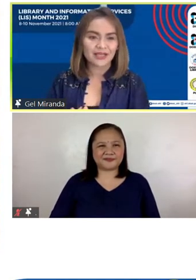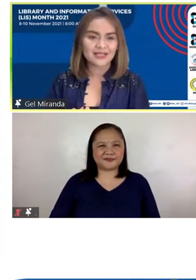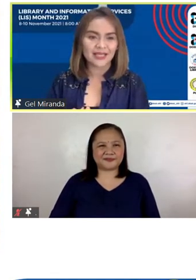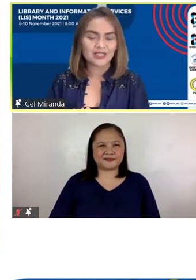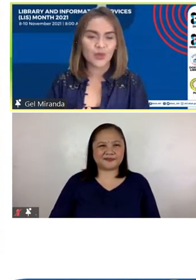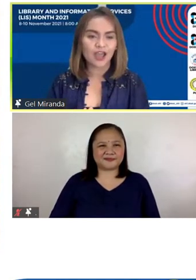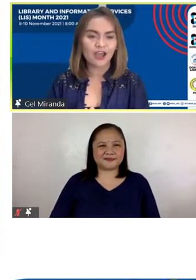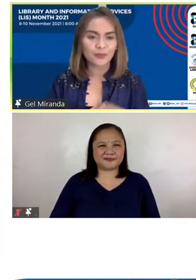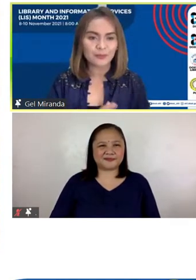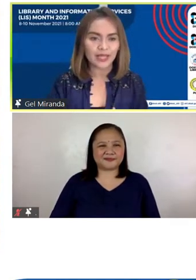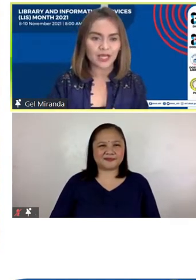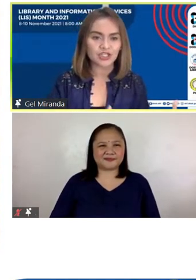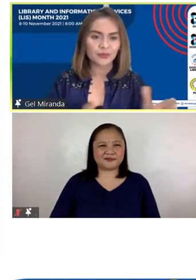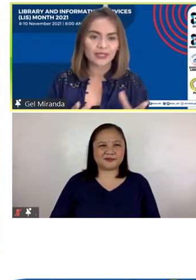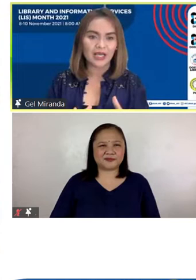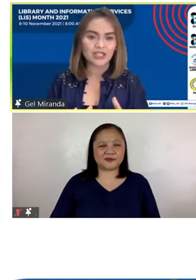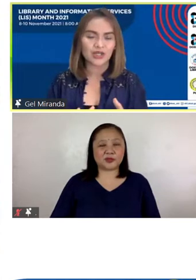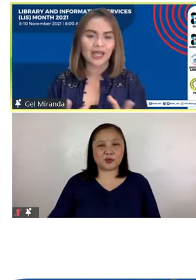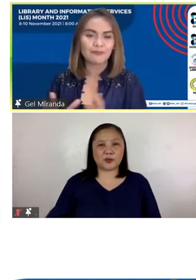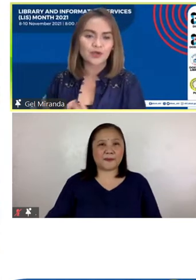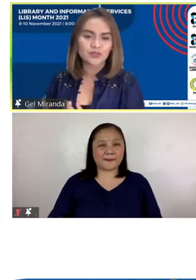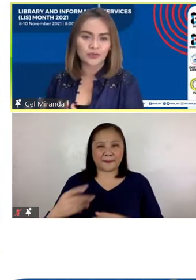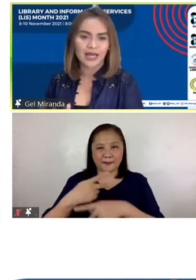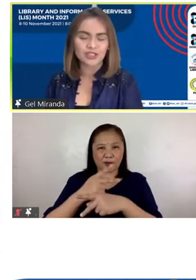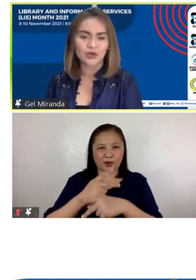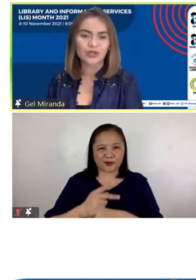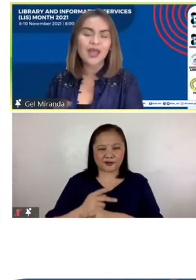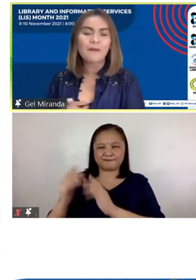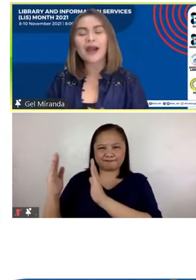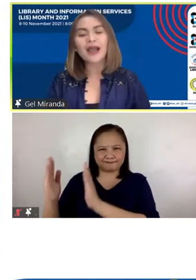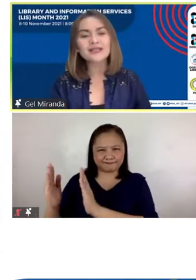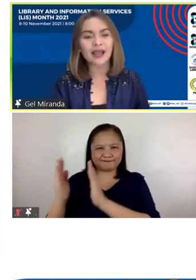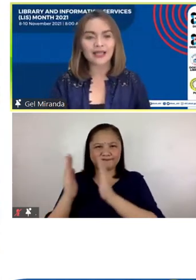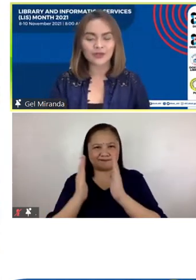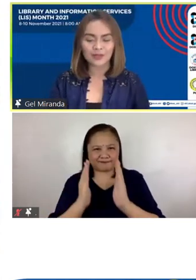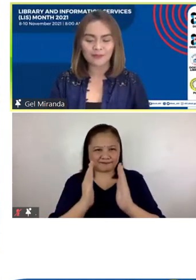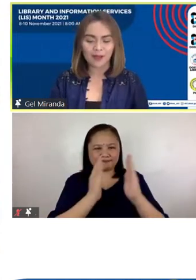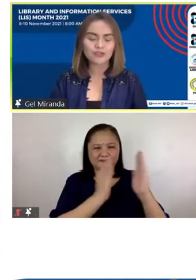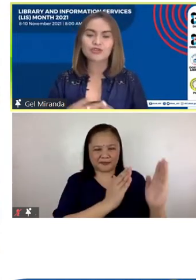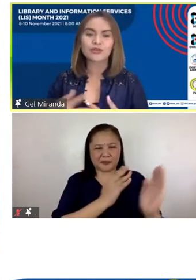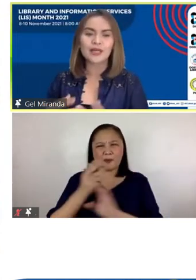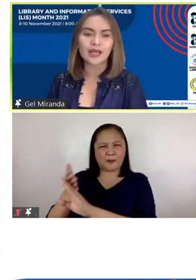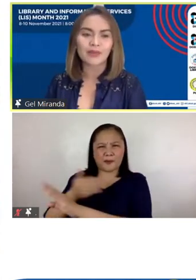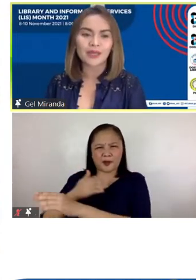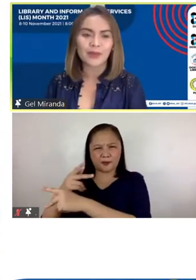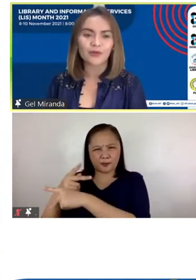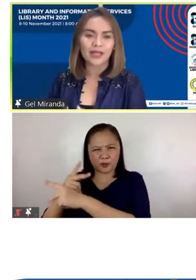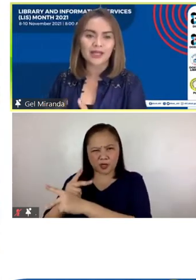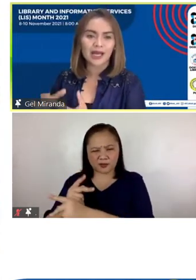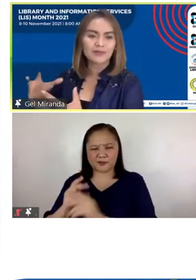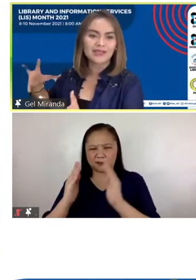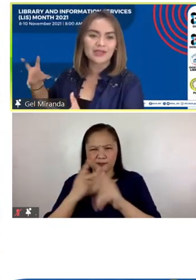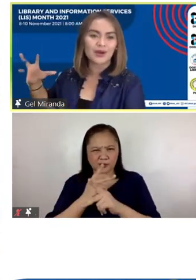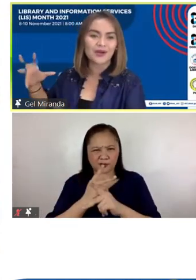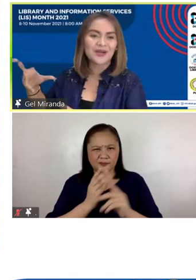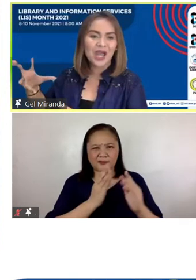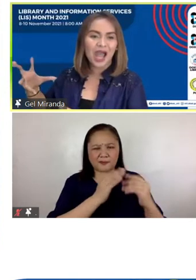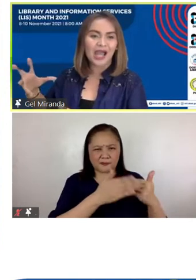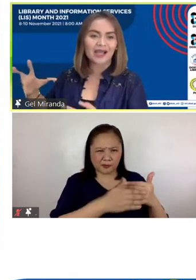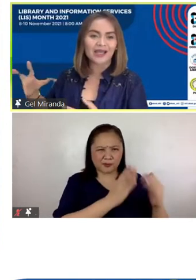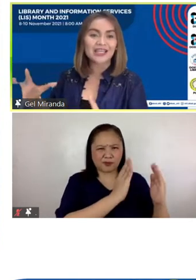Production phases. We have pre-production, production, and post-production. Baka kasi akala ng iba, mag-shoot lang kami, pero wala na kaming